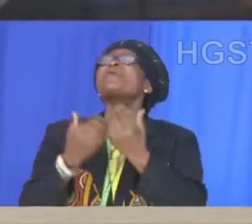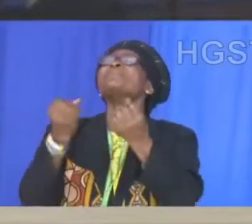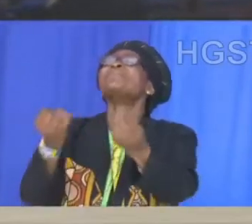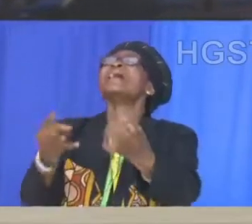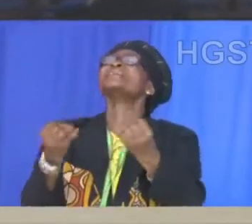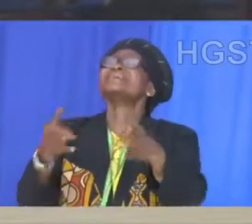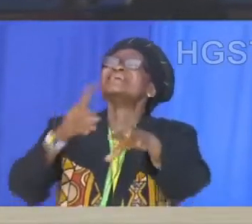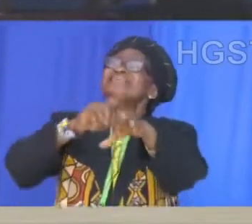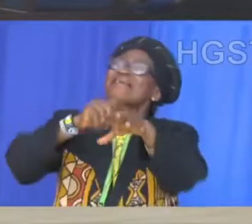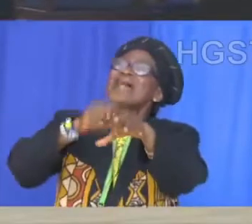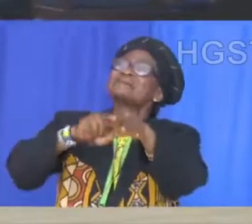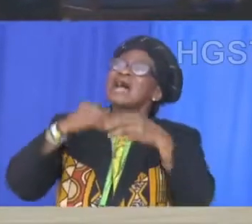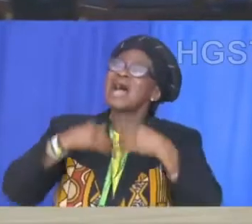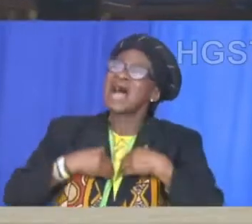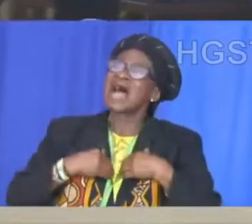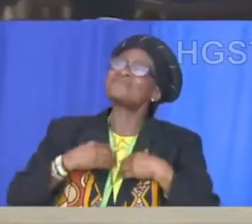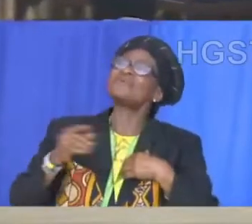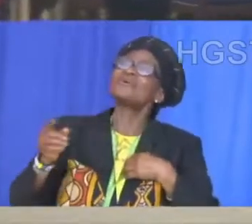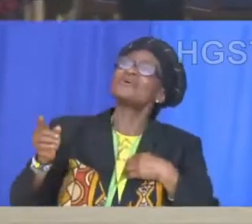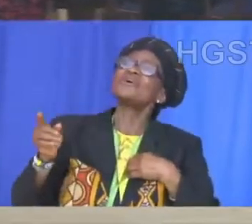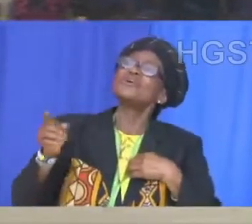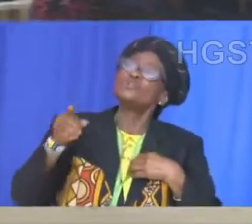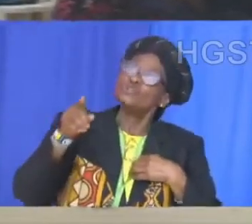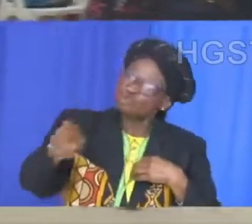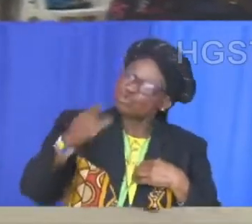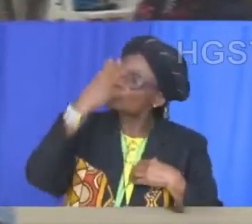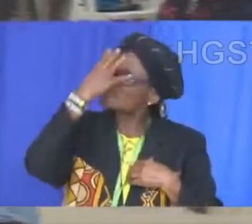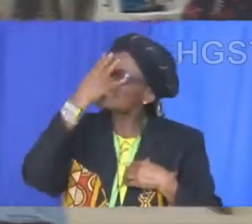year that is ending?